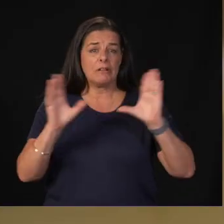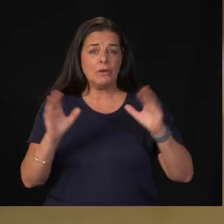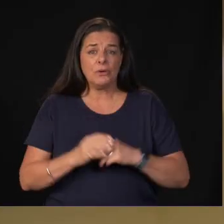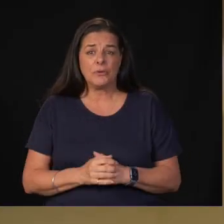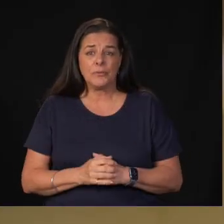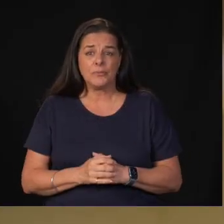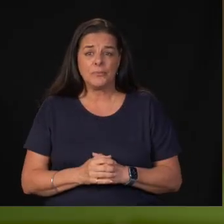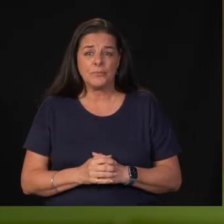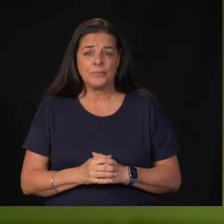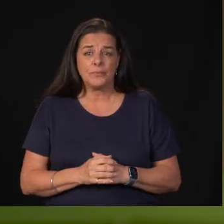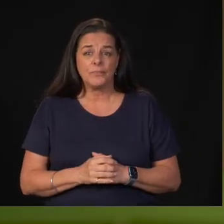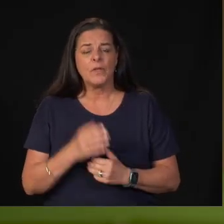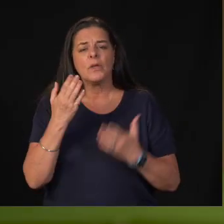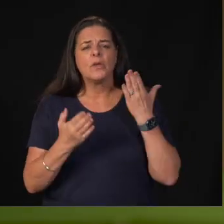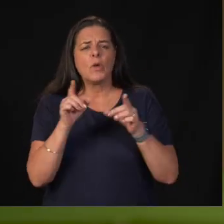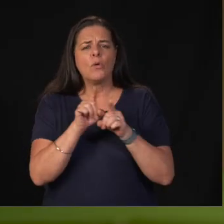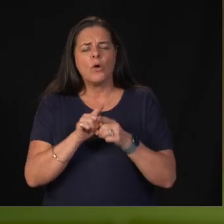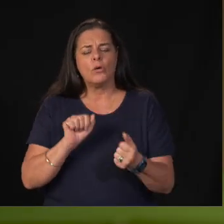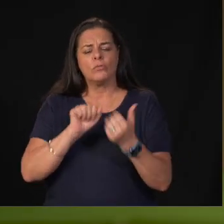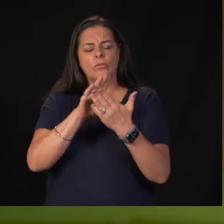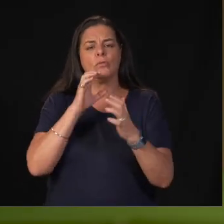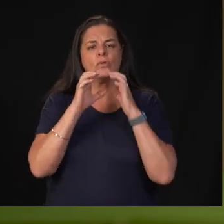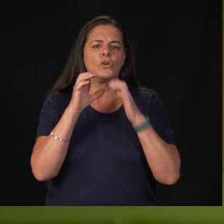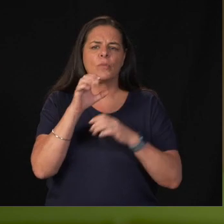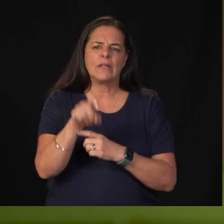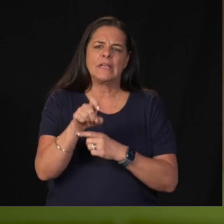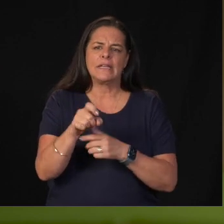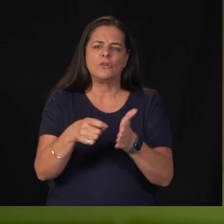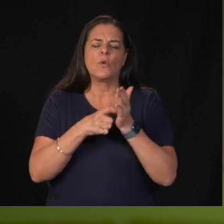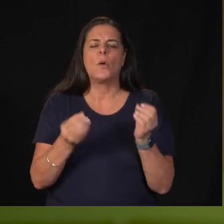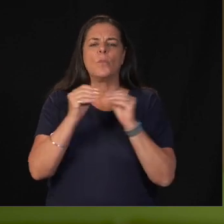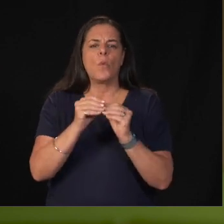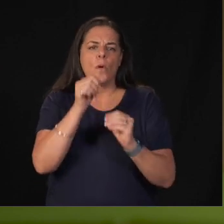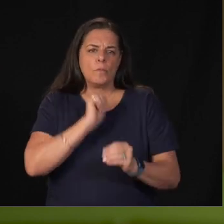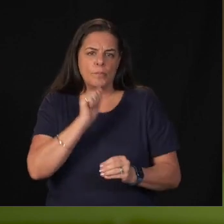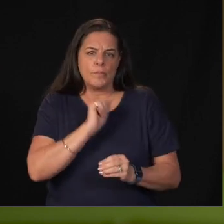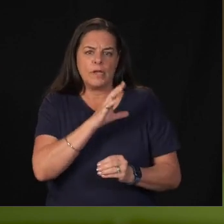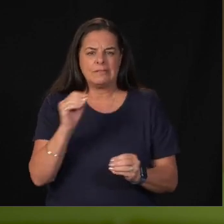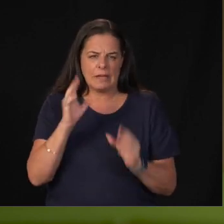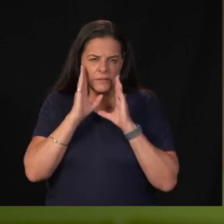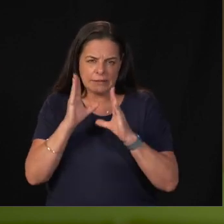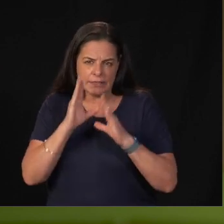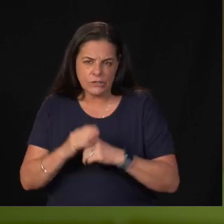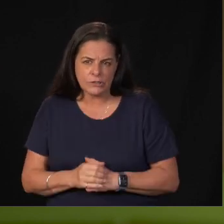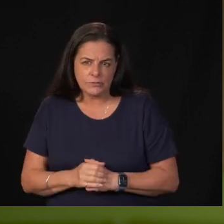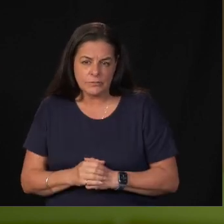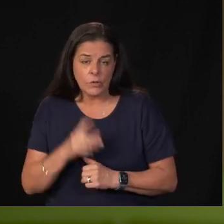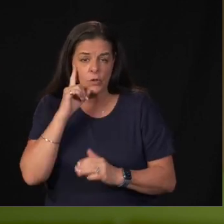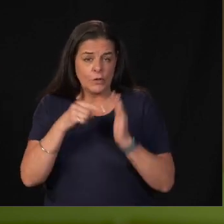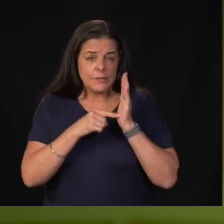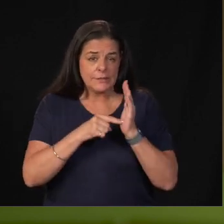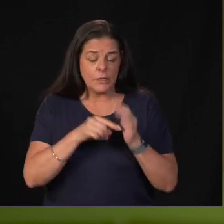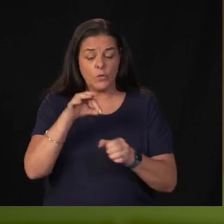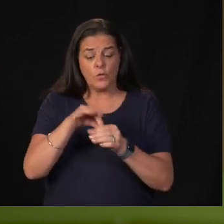effectively. You may also encounter communication needs that require greater patience and attentiveness, like voters